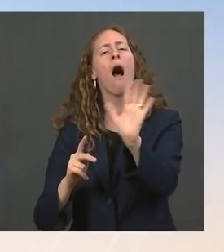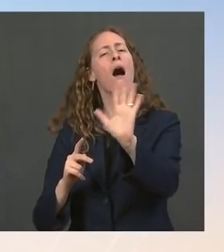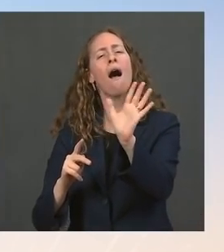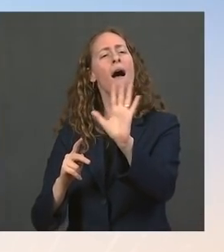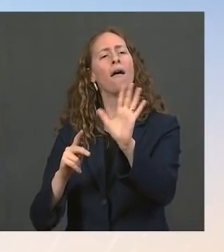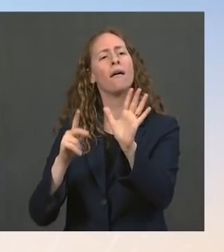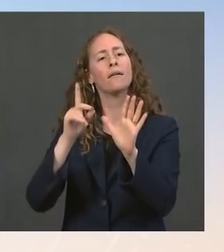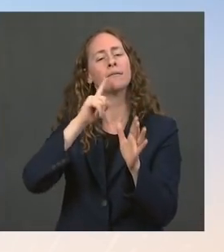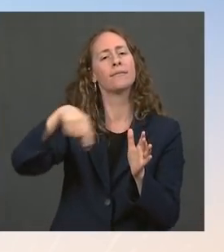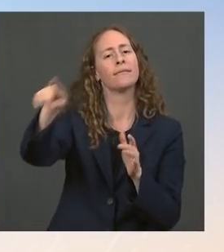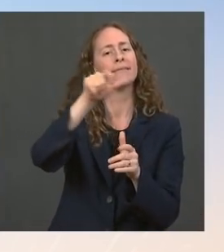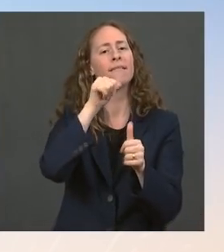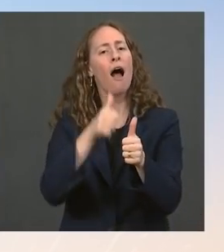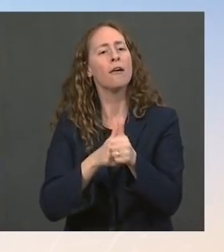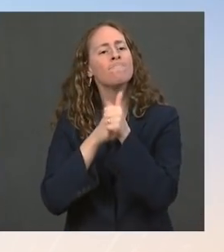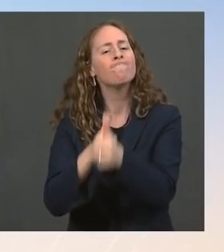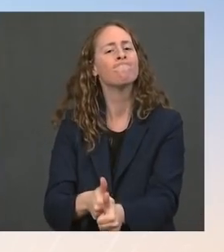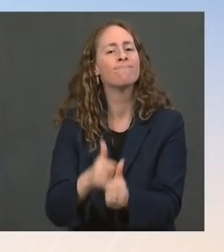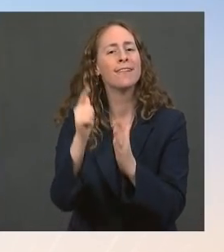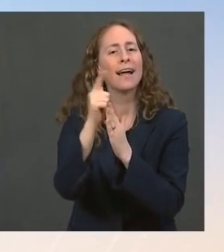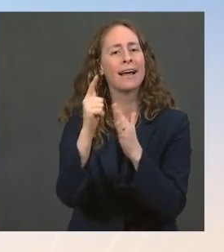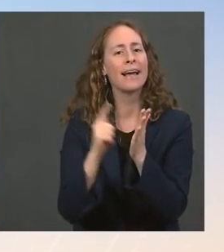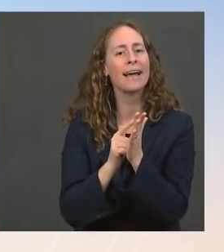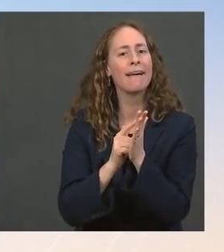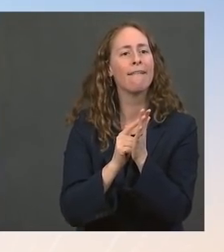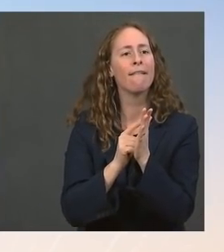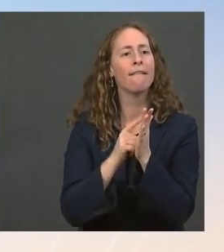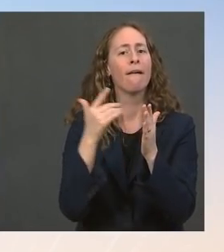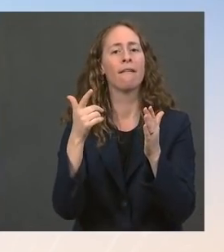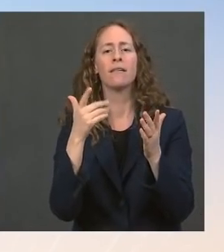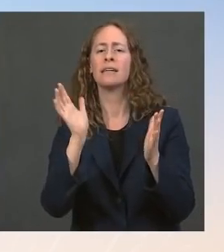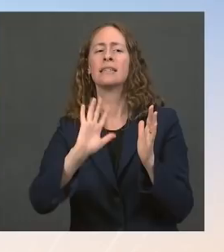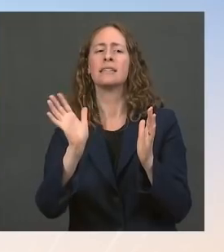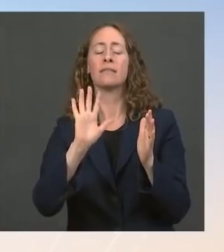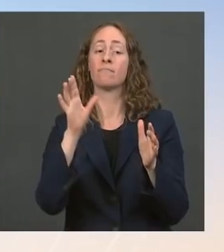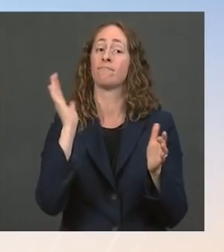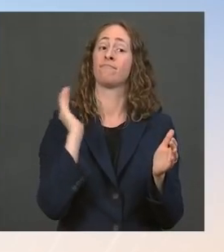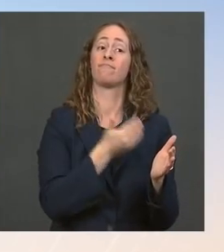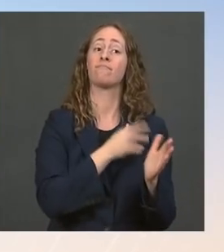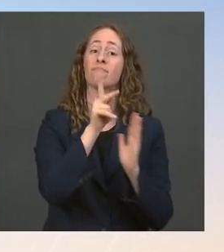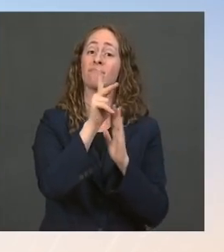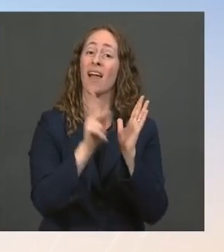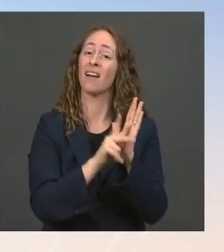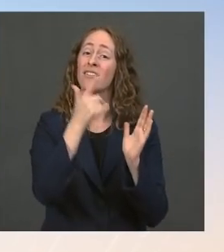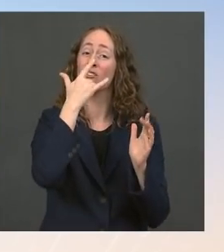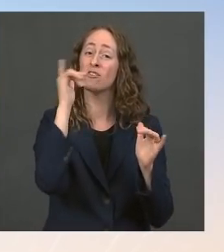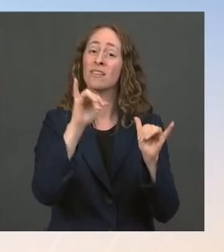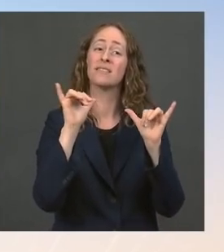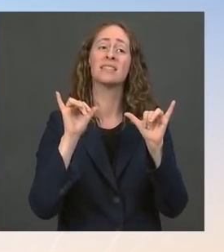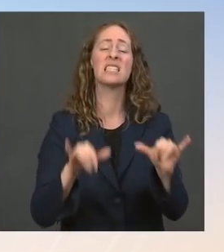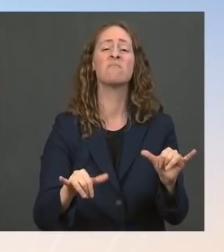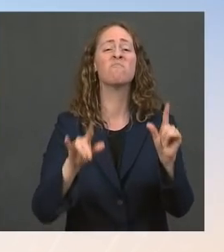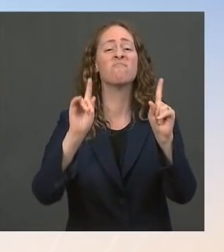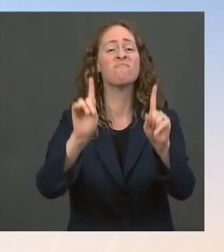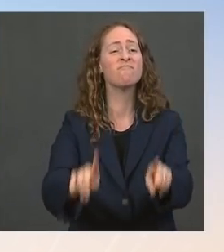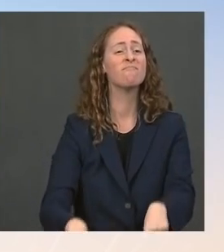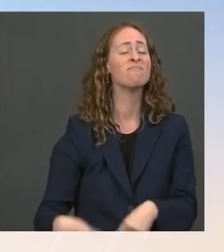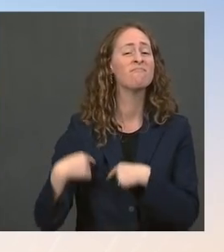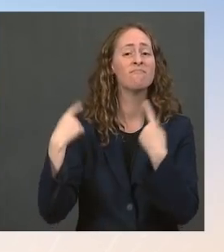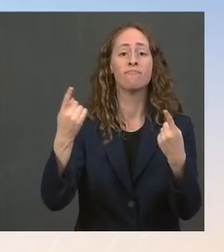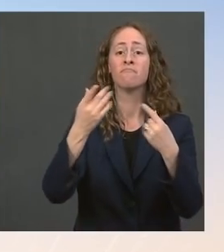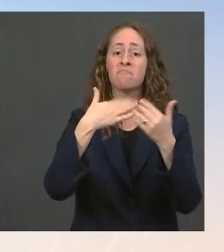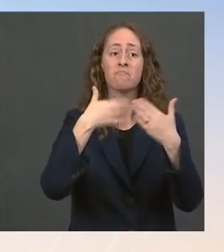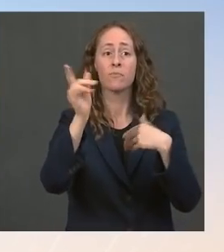legal methods. And again, our policy process has continued to be the same with Haiti as it is for